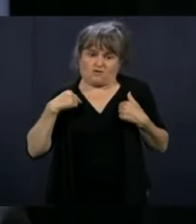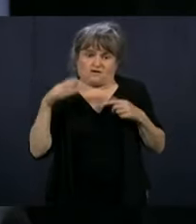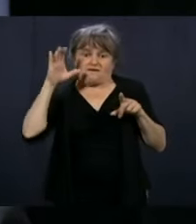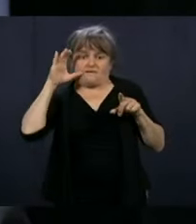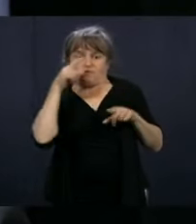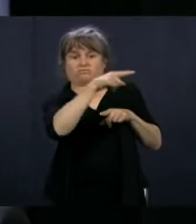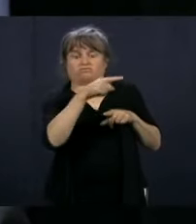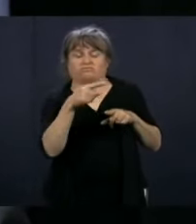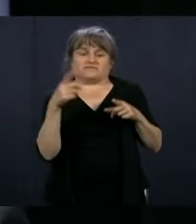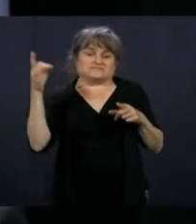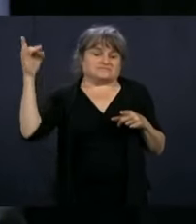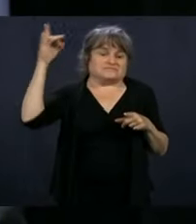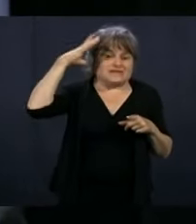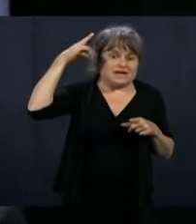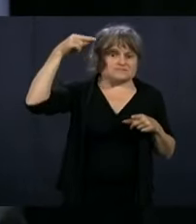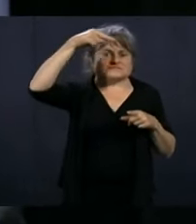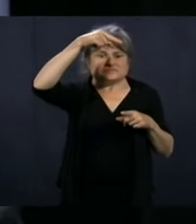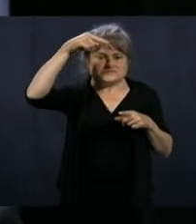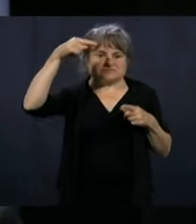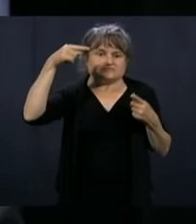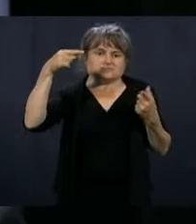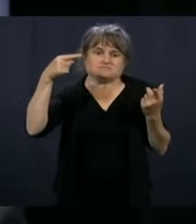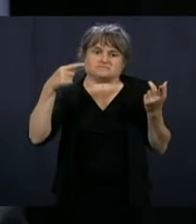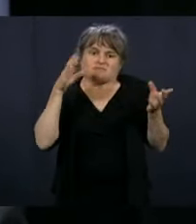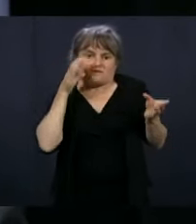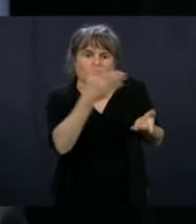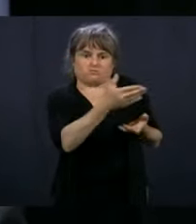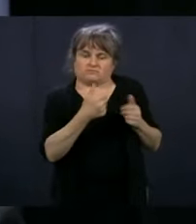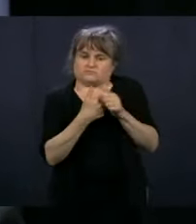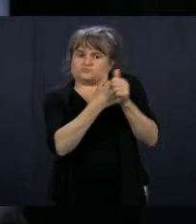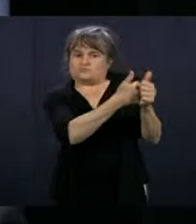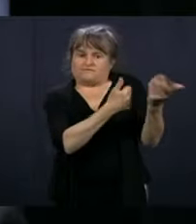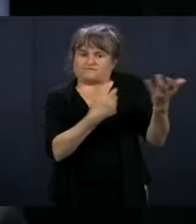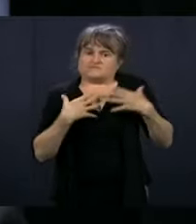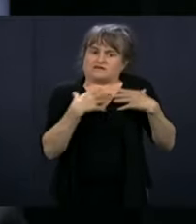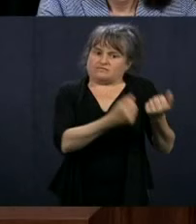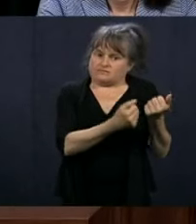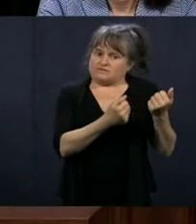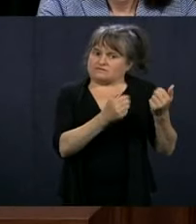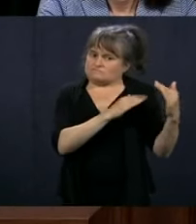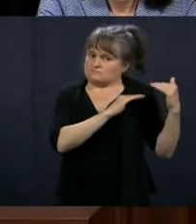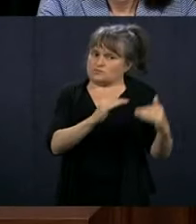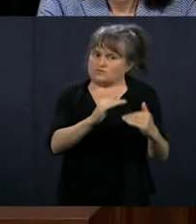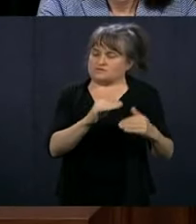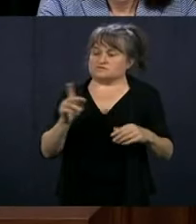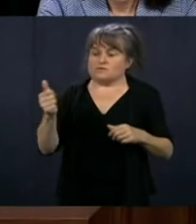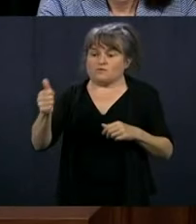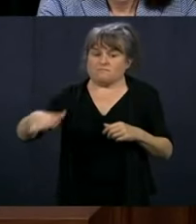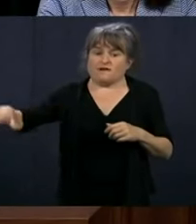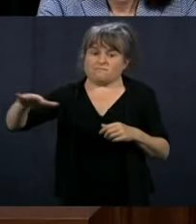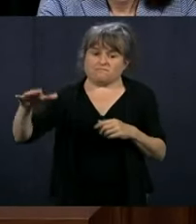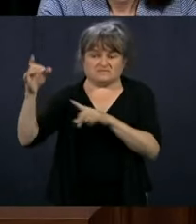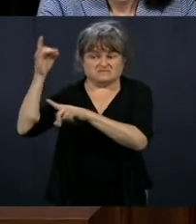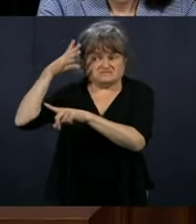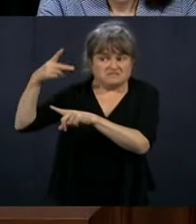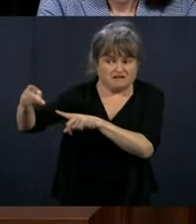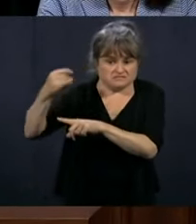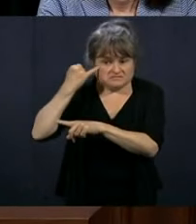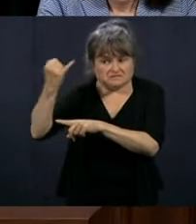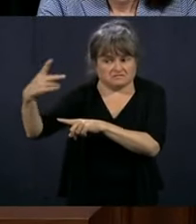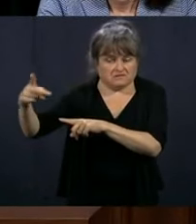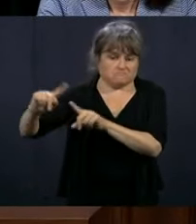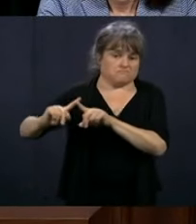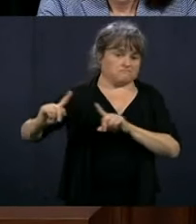well, we listen to science. Those people might have a different kind of science. What can be done?